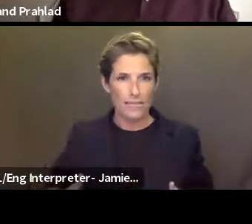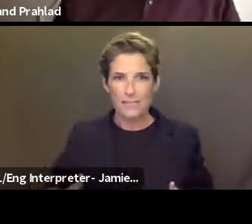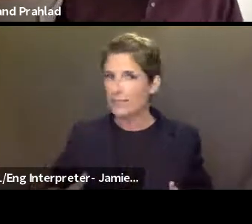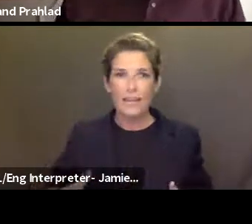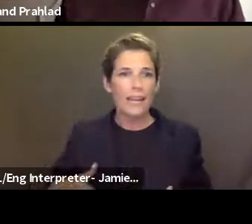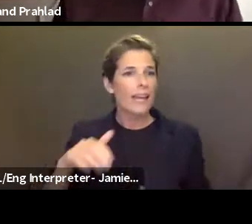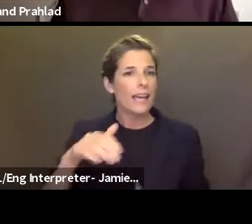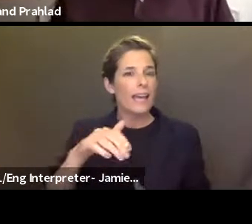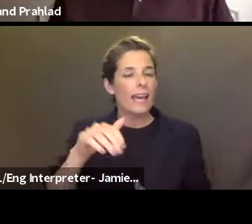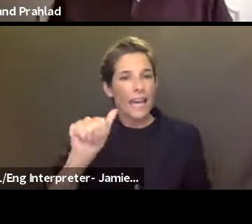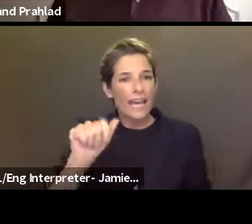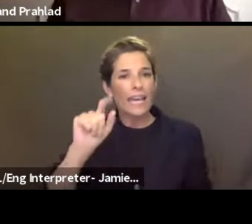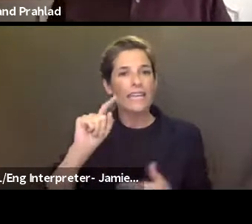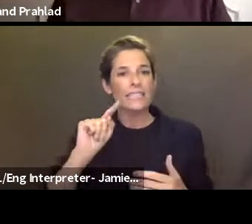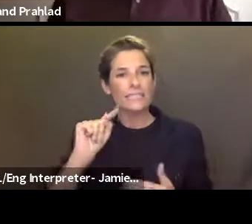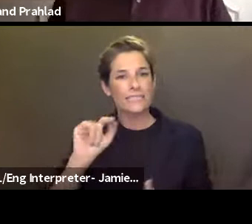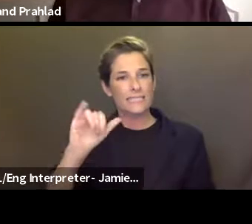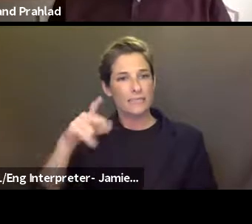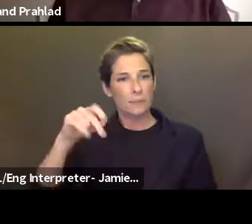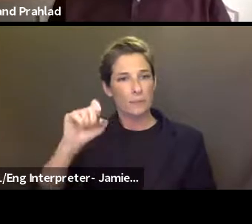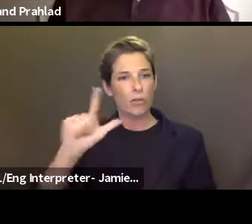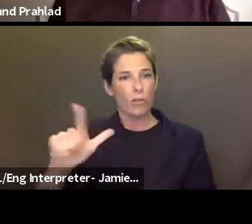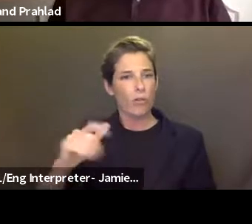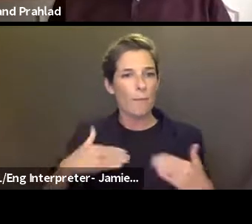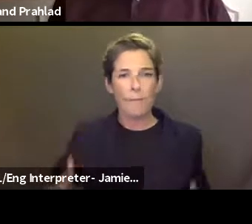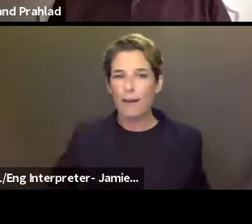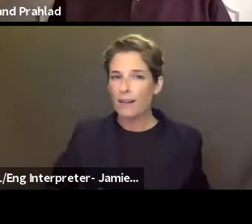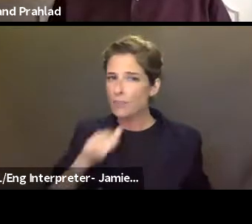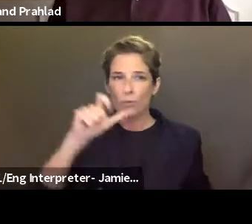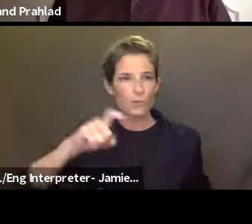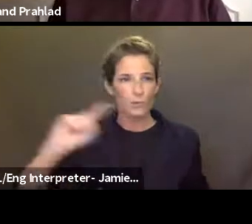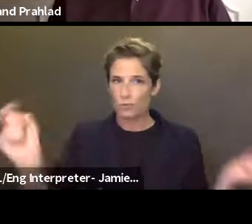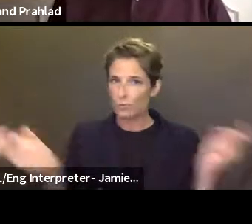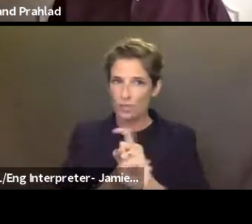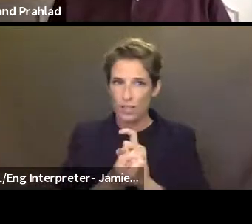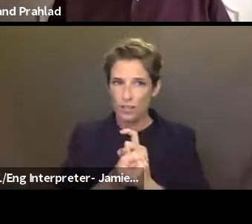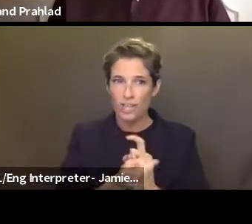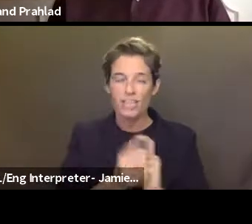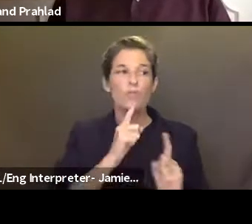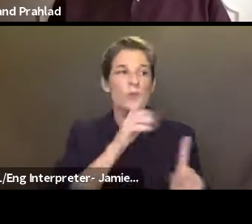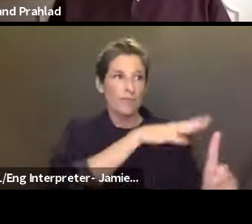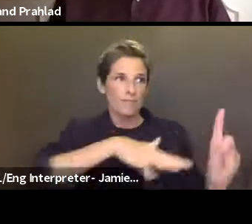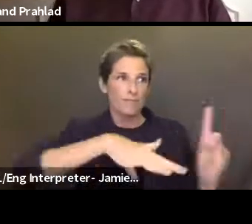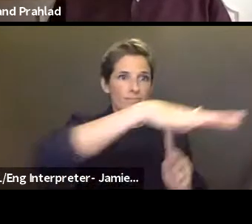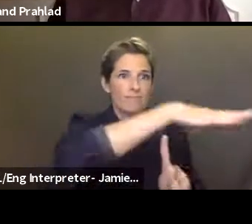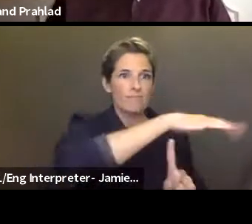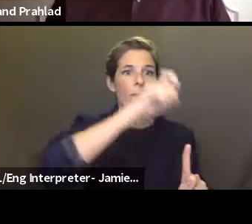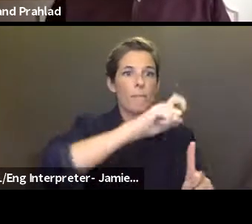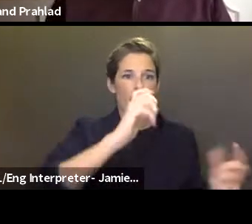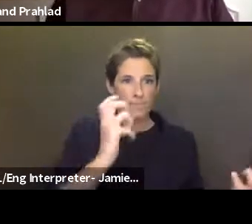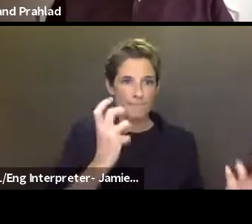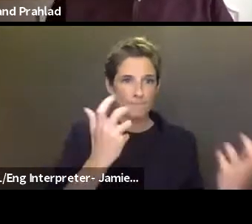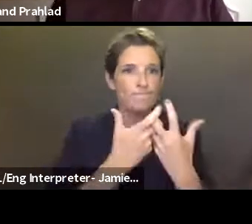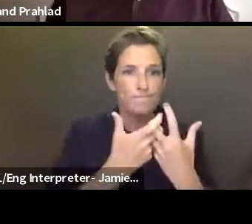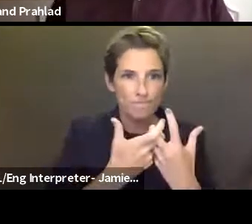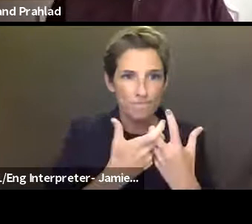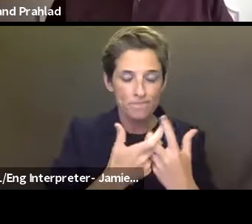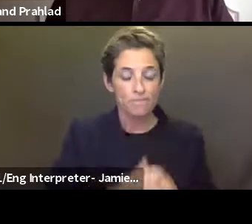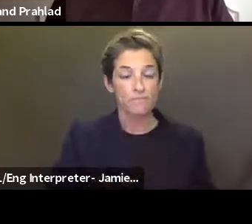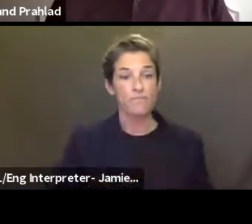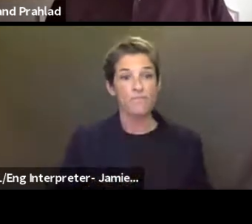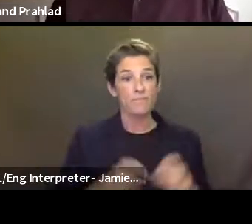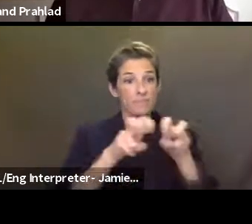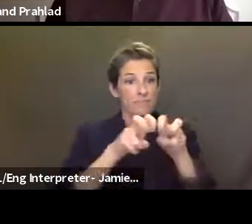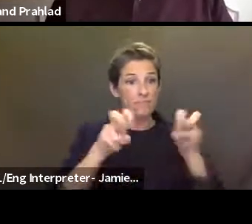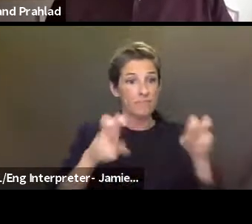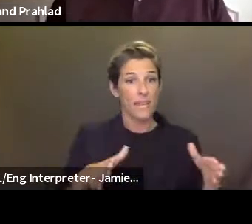change, but unsupportive environments that need to change. After our three speakers have